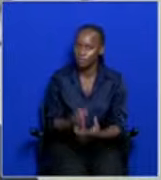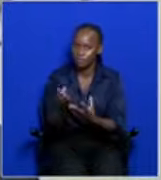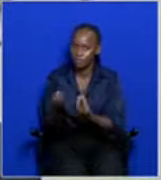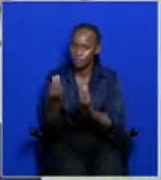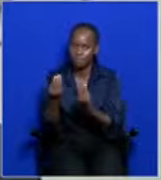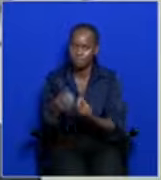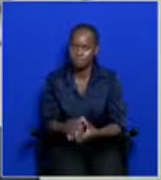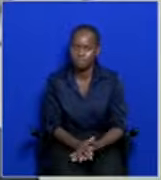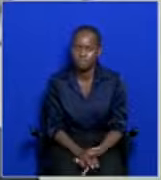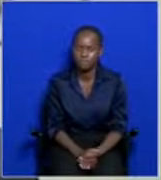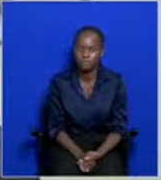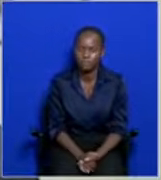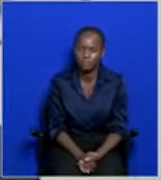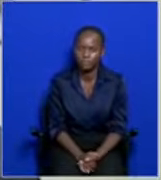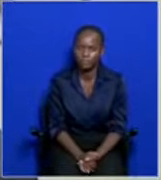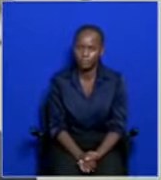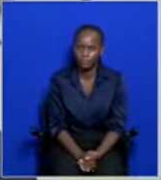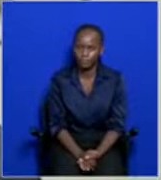93.